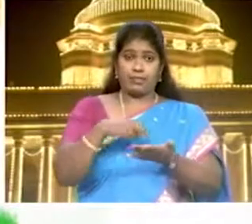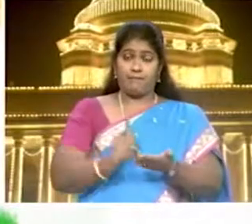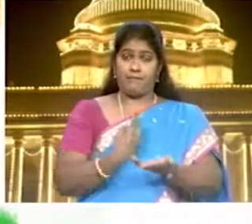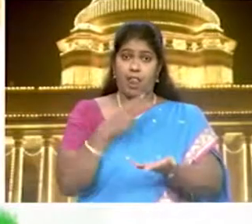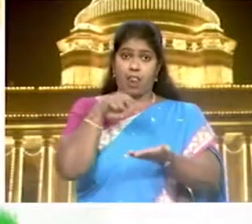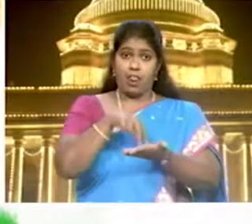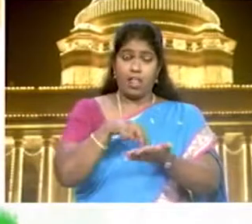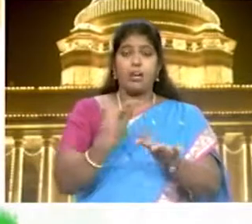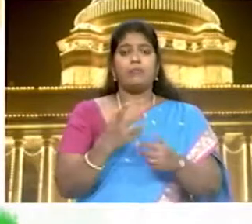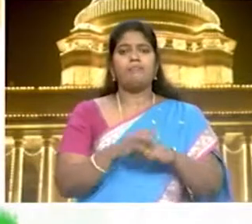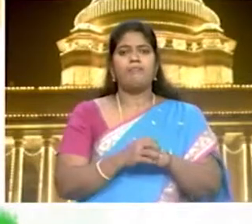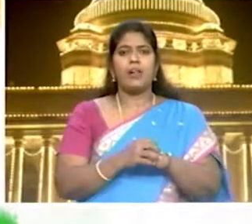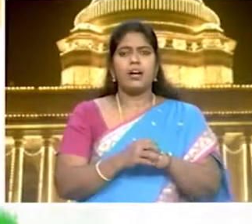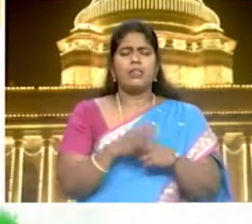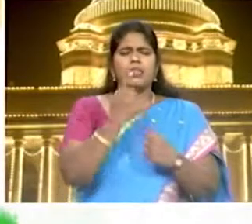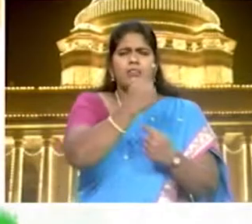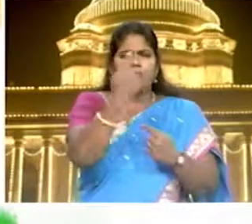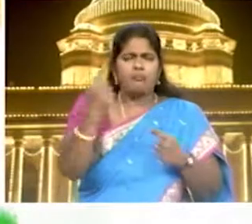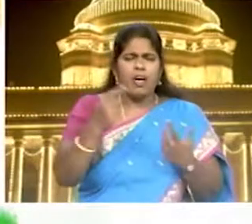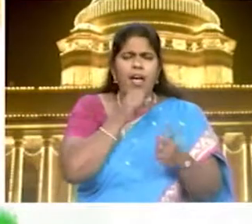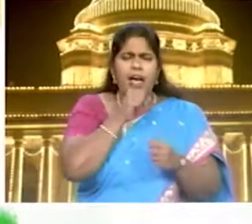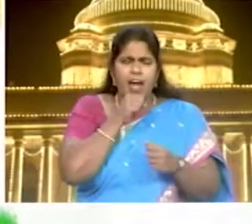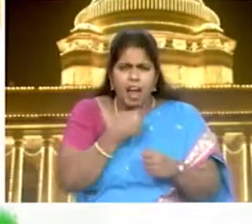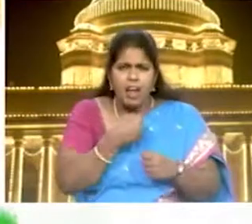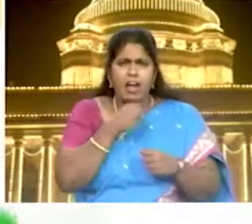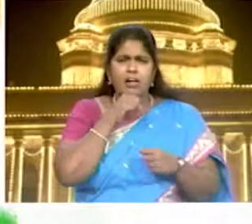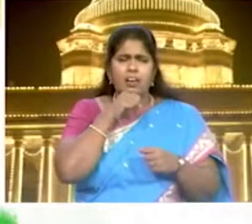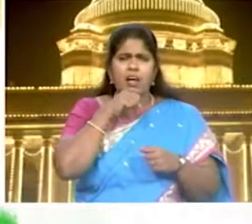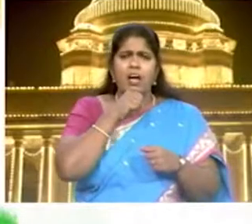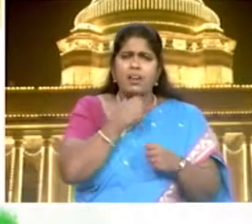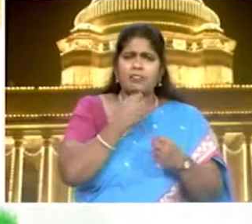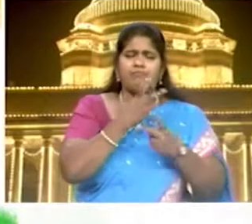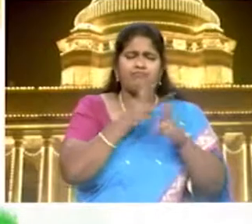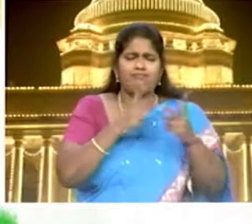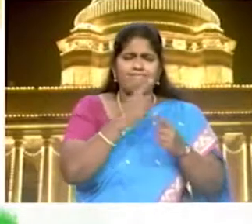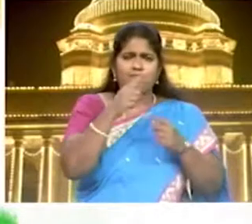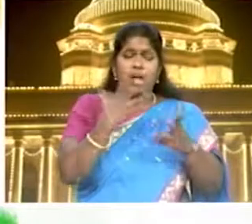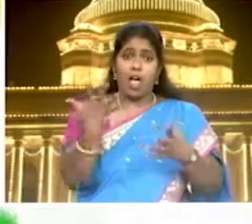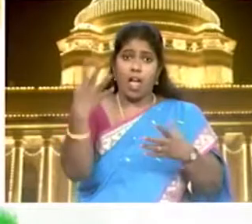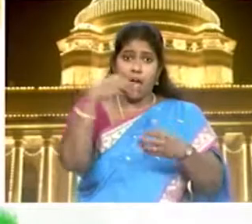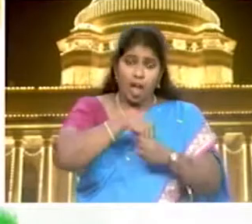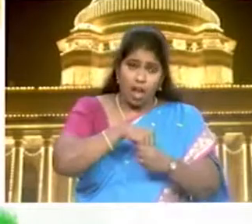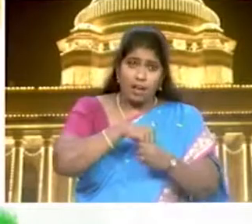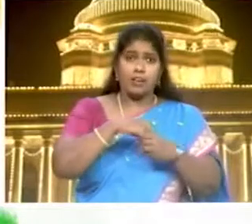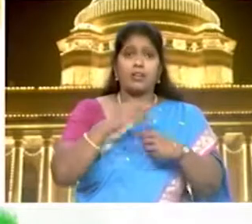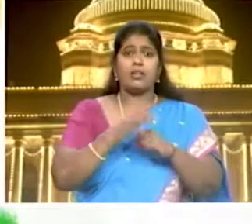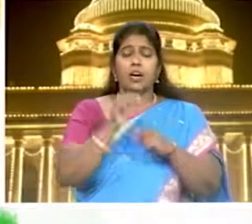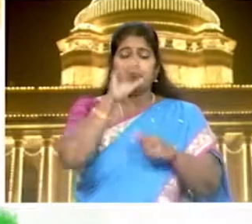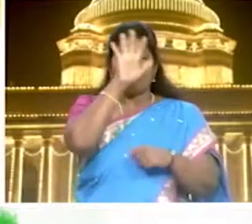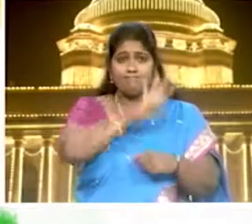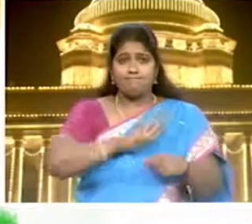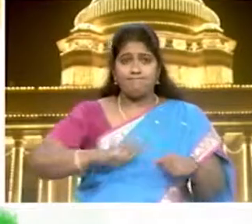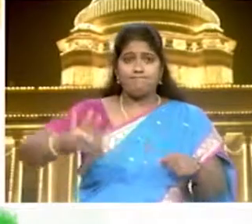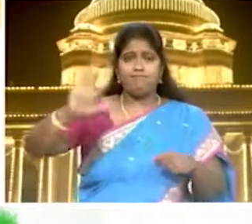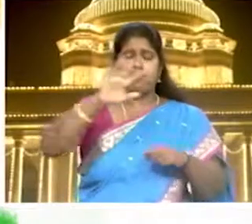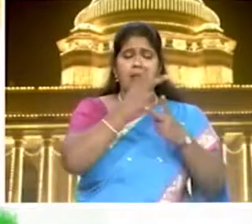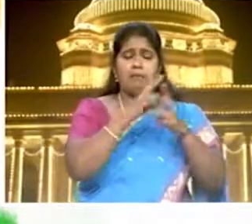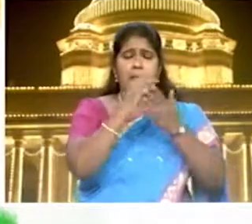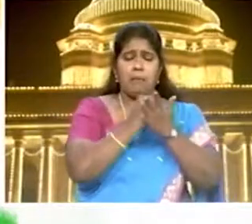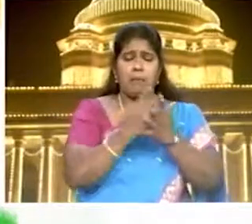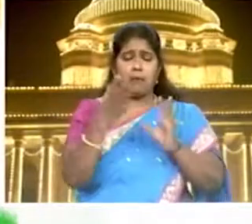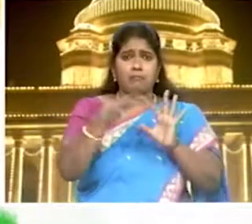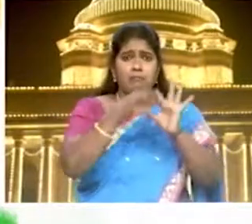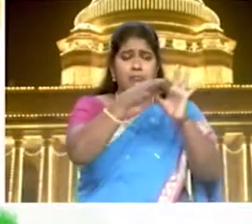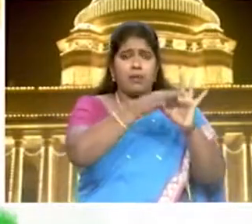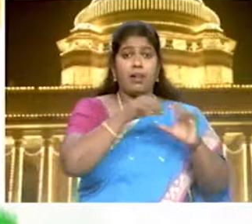from all age groups have keenly participated in a series of events held across the country. This